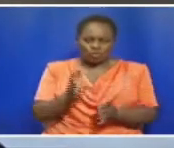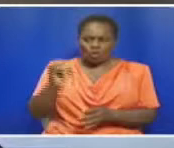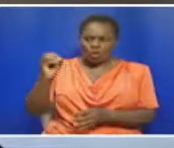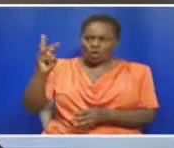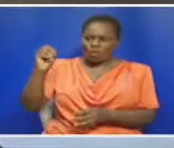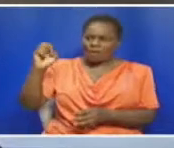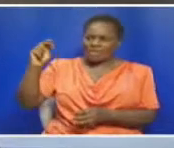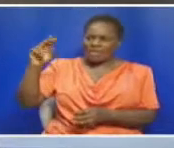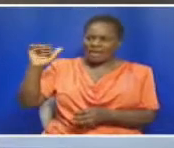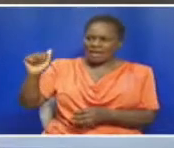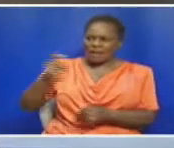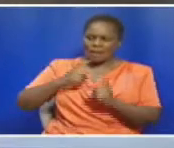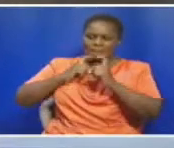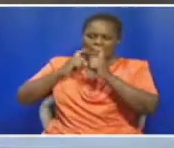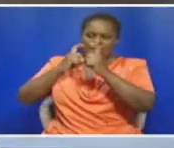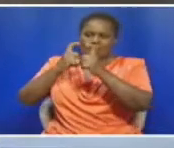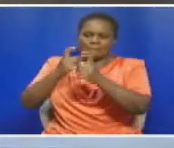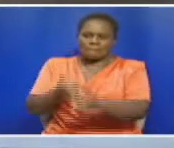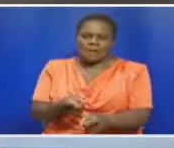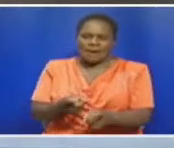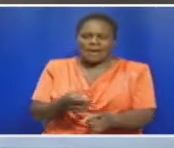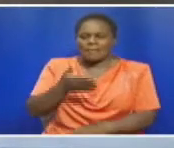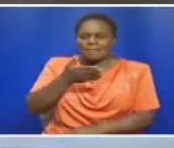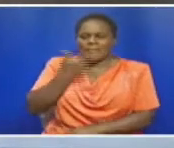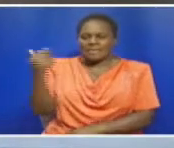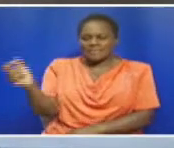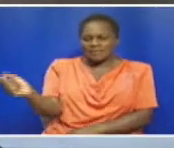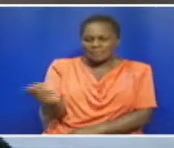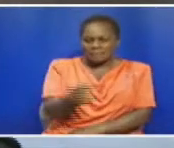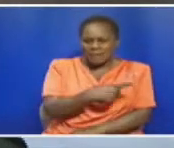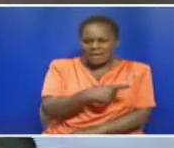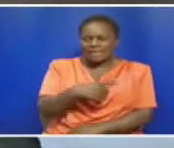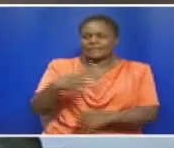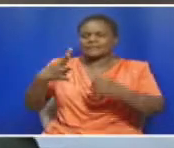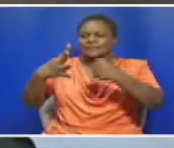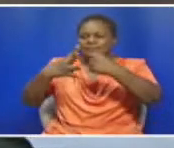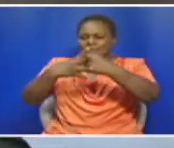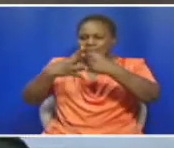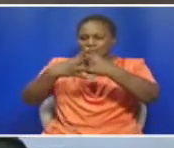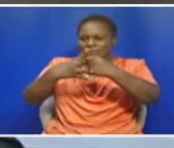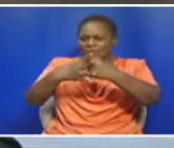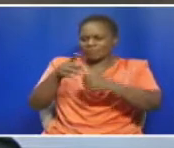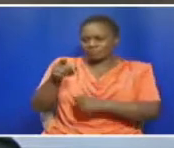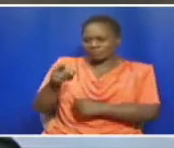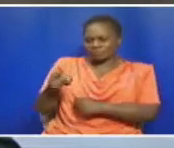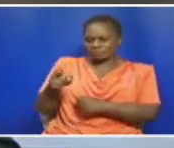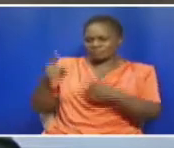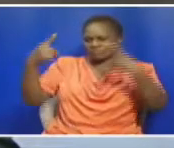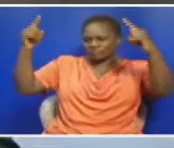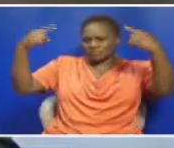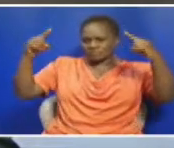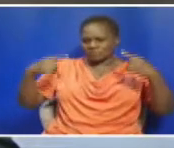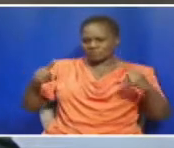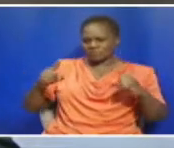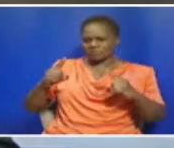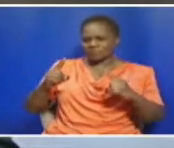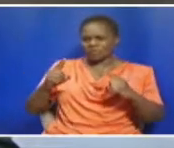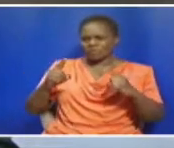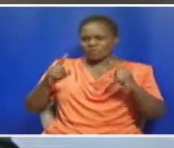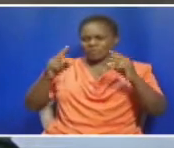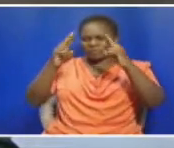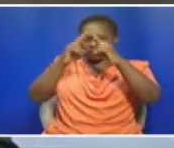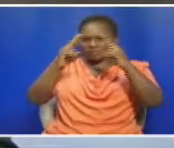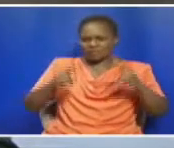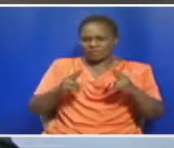Omanyala alituzwa tuzo la mwanariadha bora wa mwezi wa Septemba. Omanyala alishamiri katika mbio za Continental